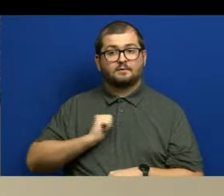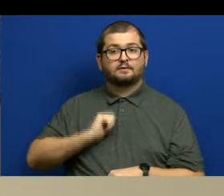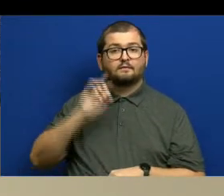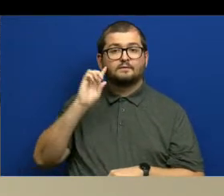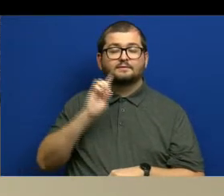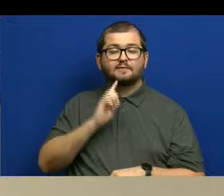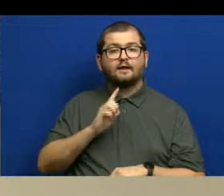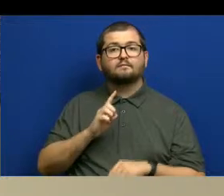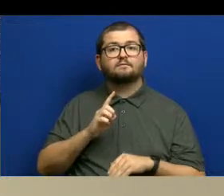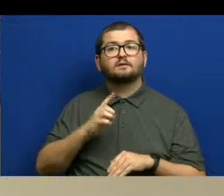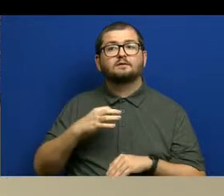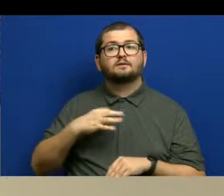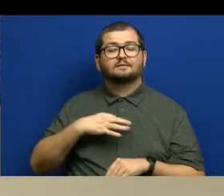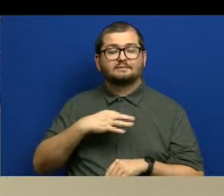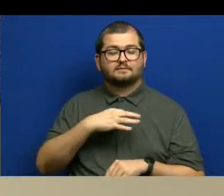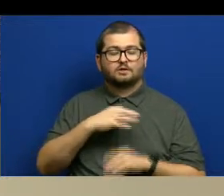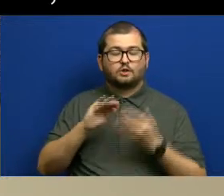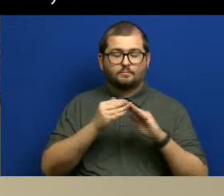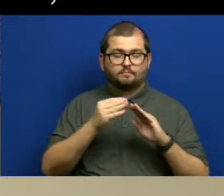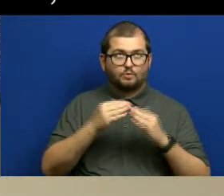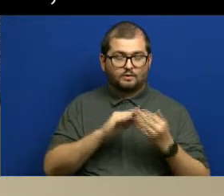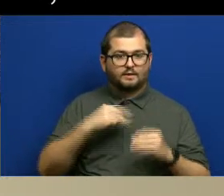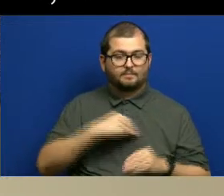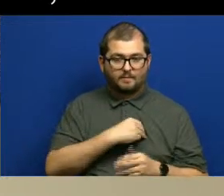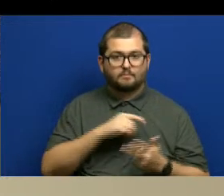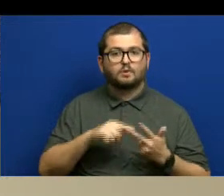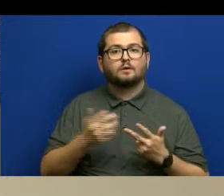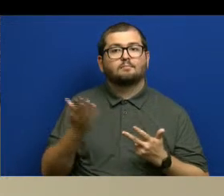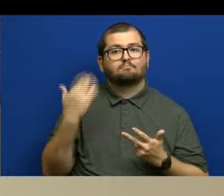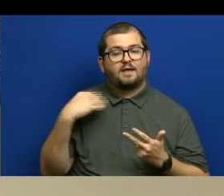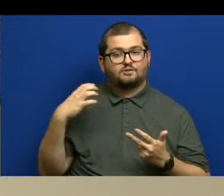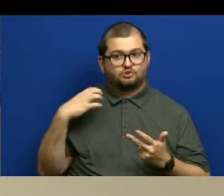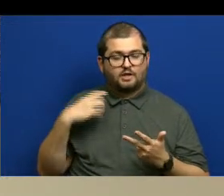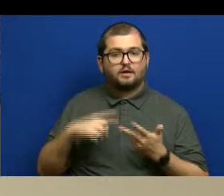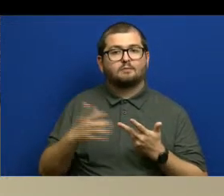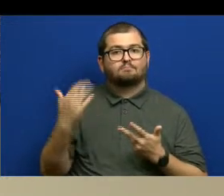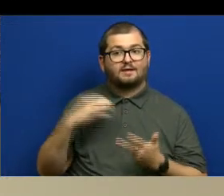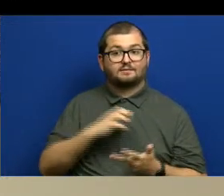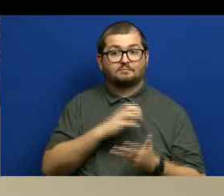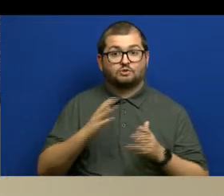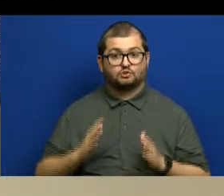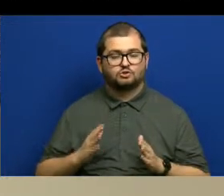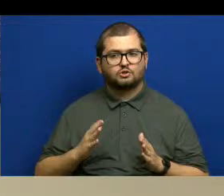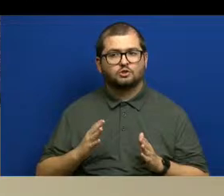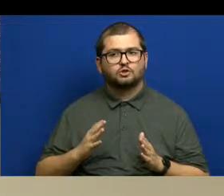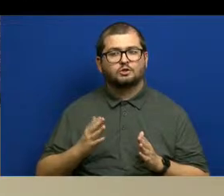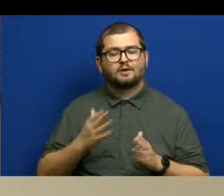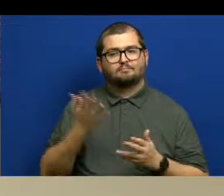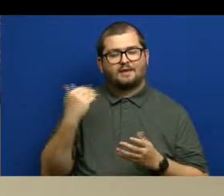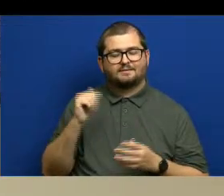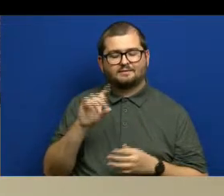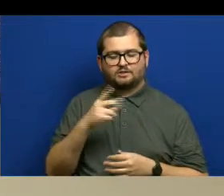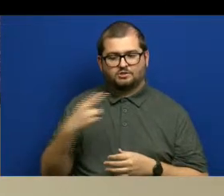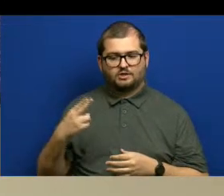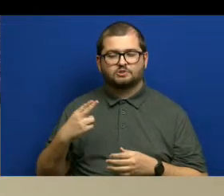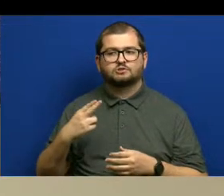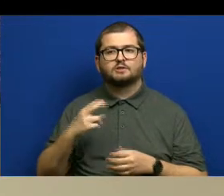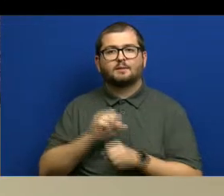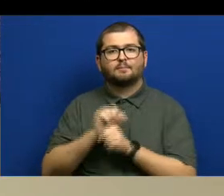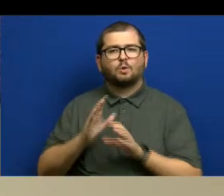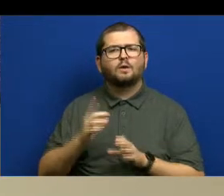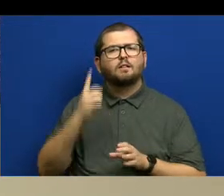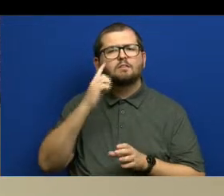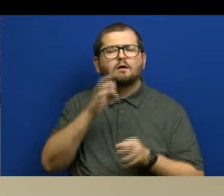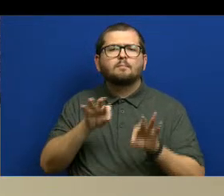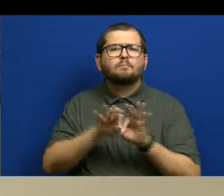member, a former commissioner, commission chair, and former employee, I thought it would be beneficial to share my thoughts regarding